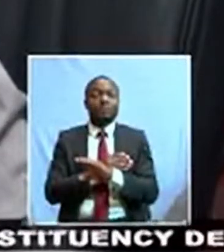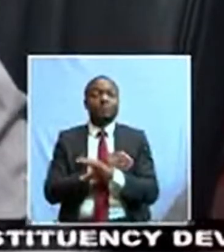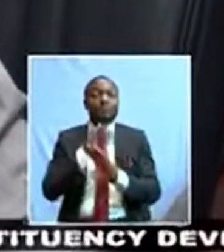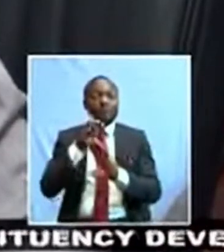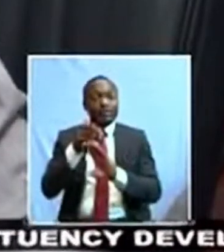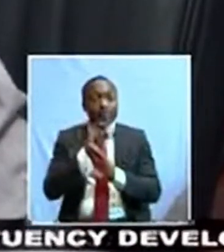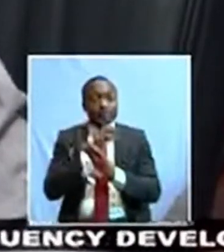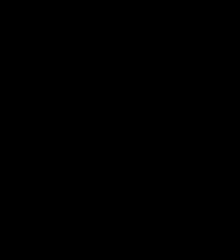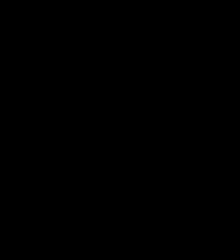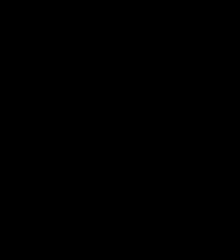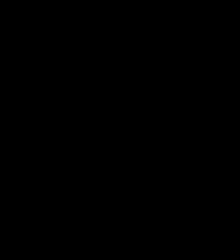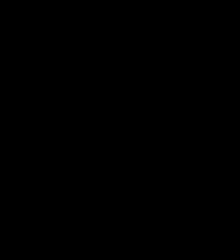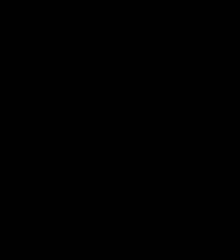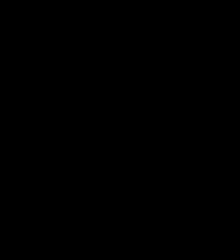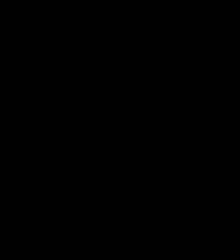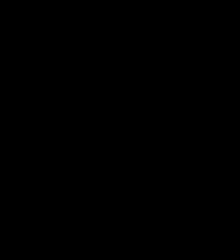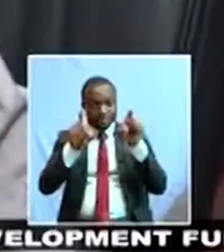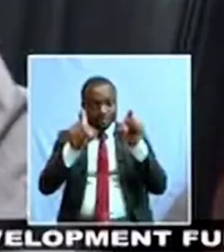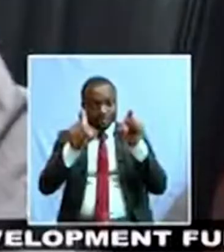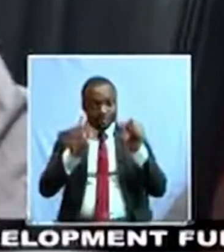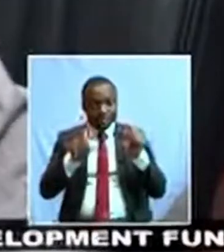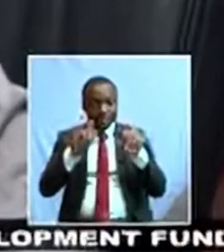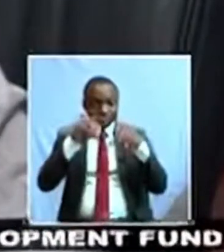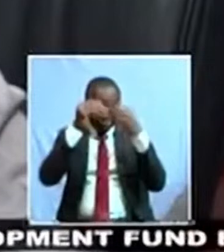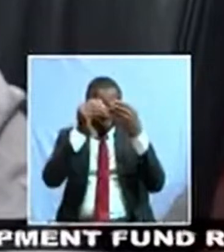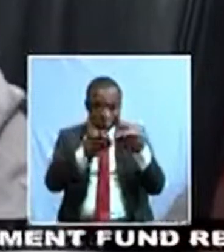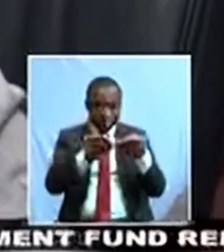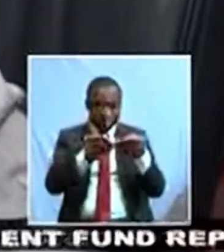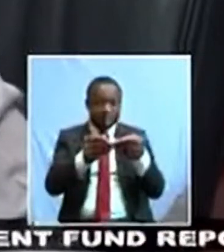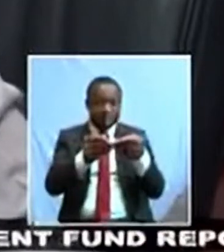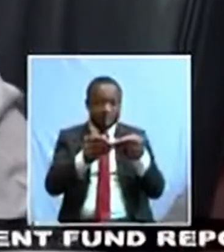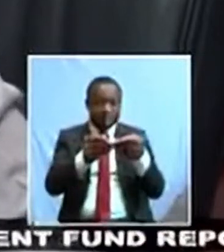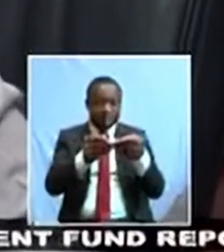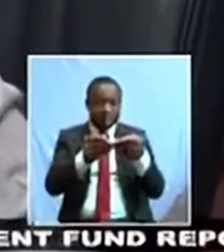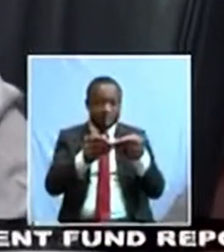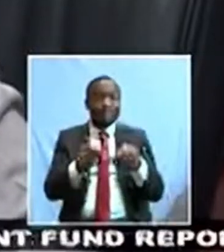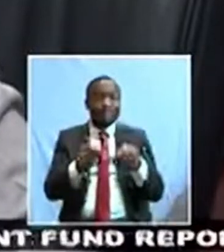before certificate, and we state